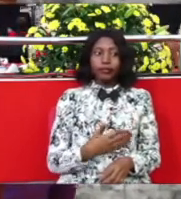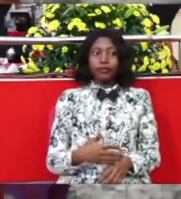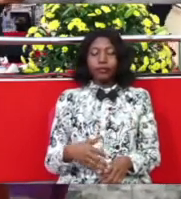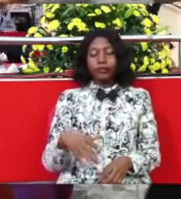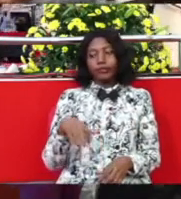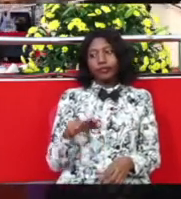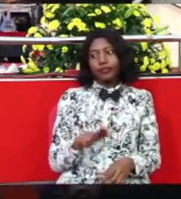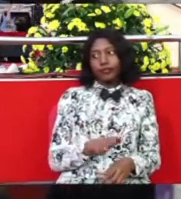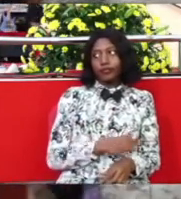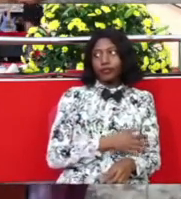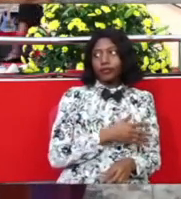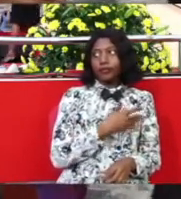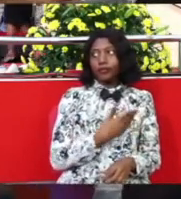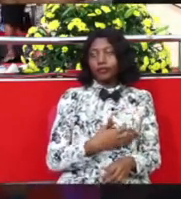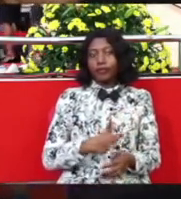whole.